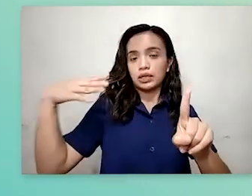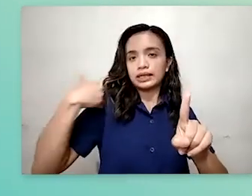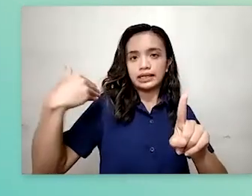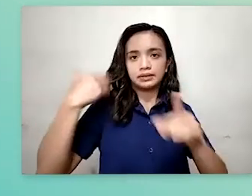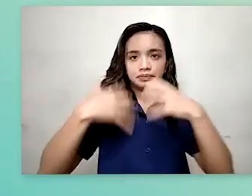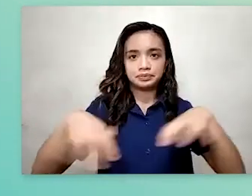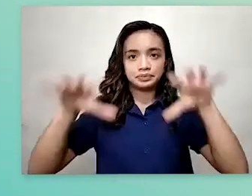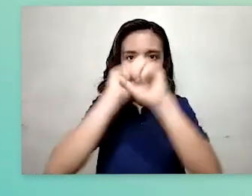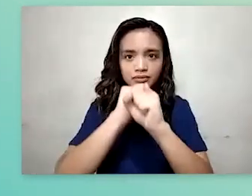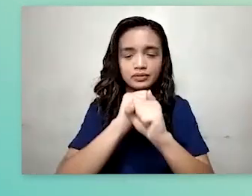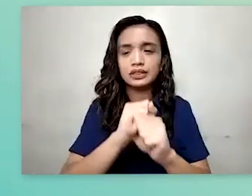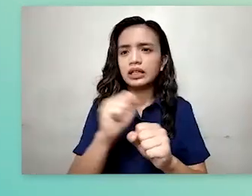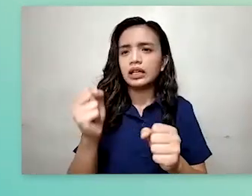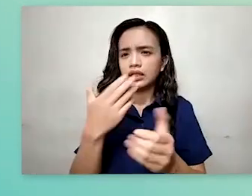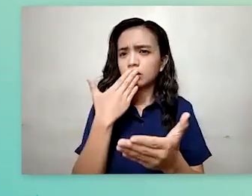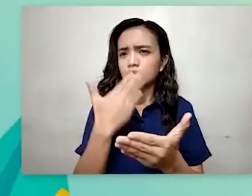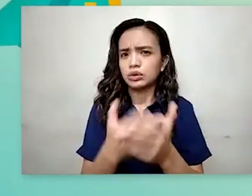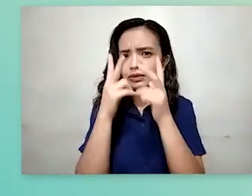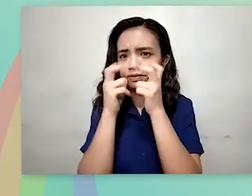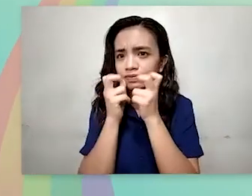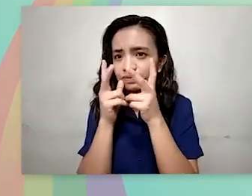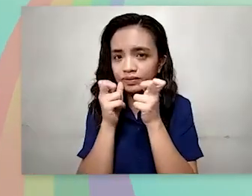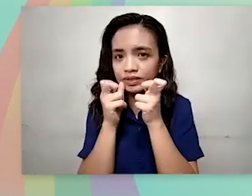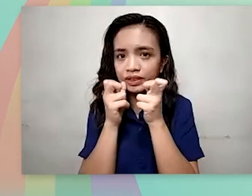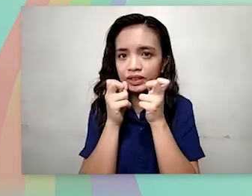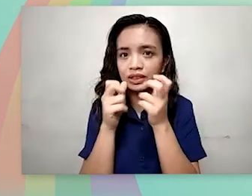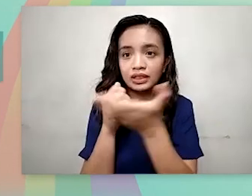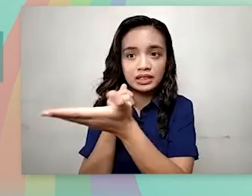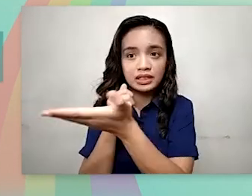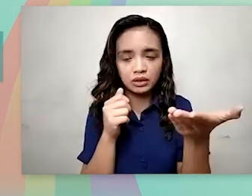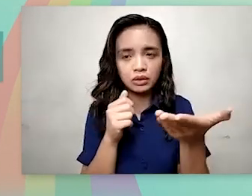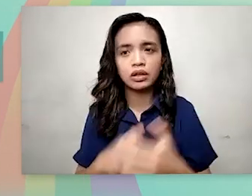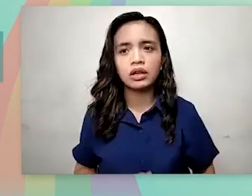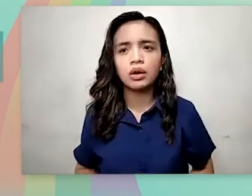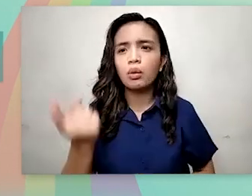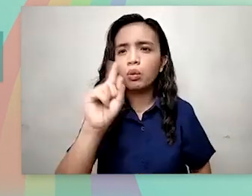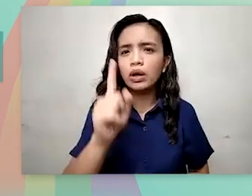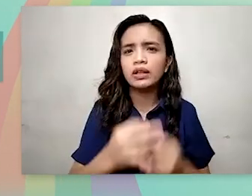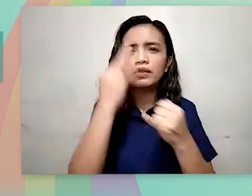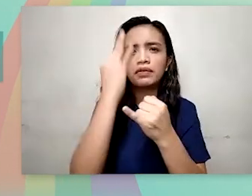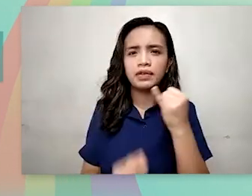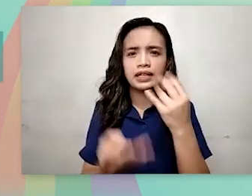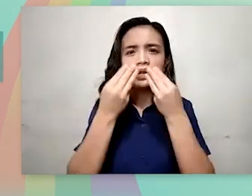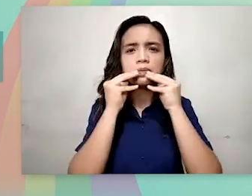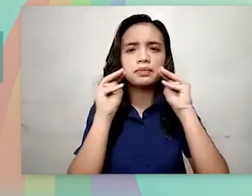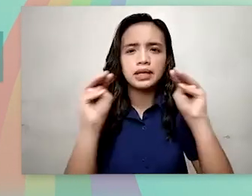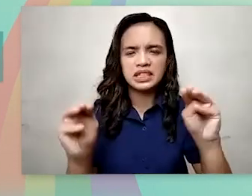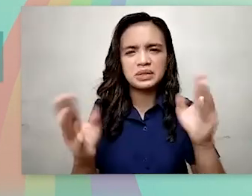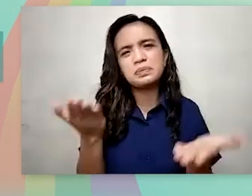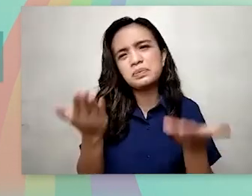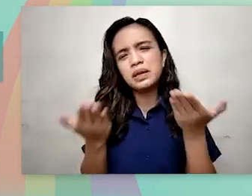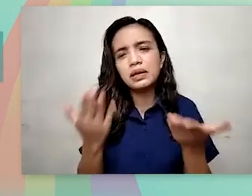But before we end, I think it's also good if we can hear from our key speakers some